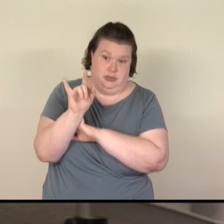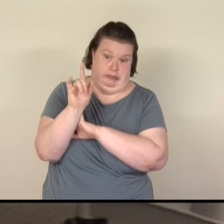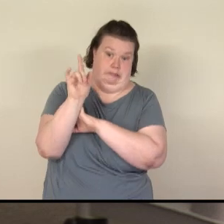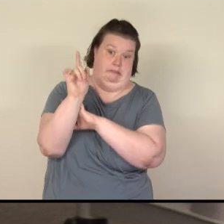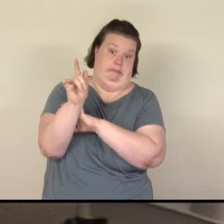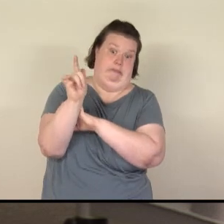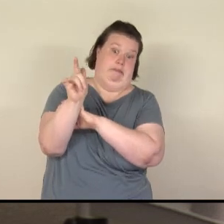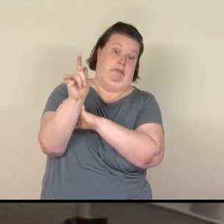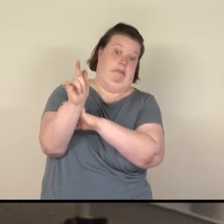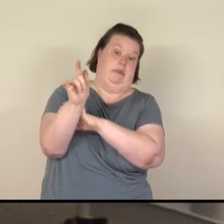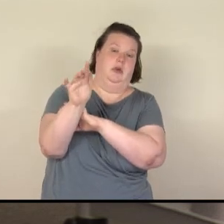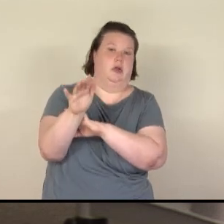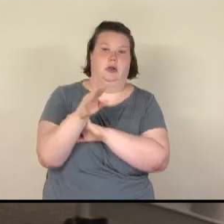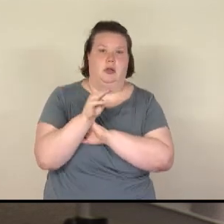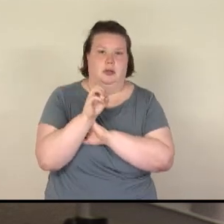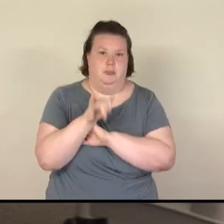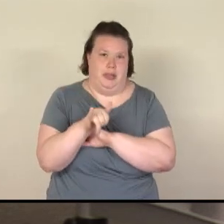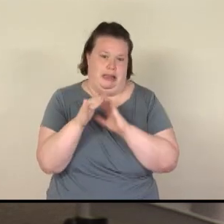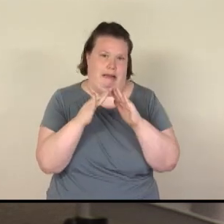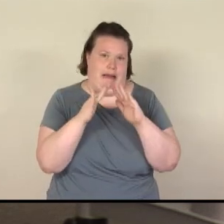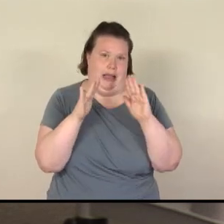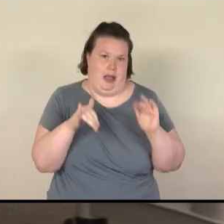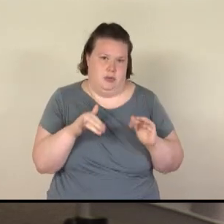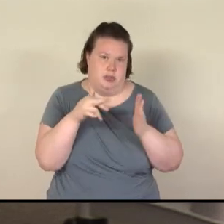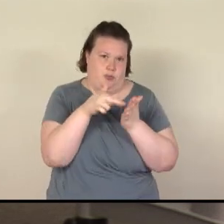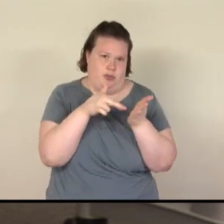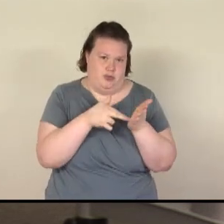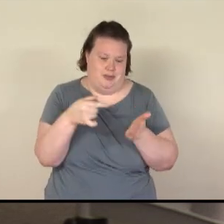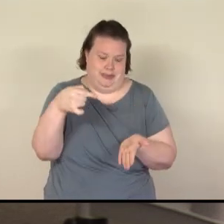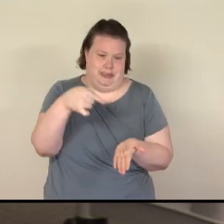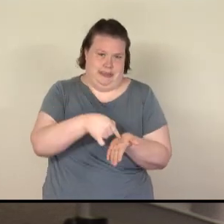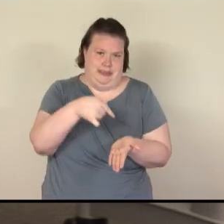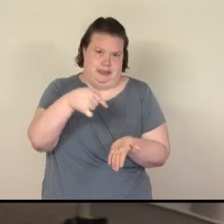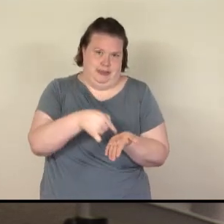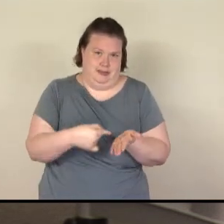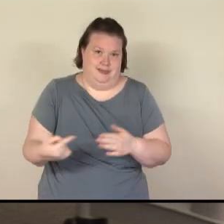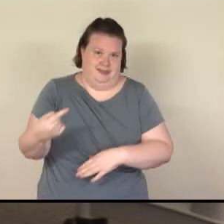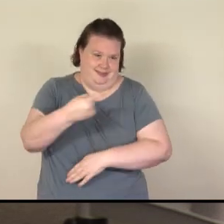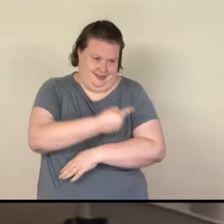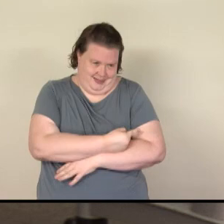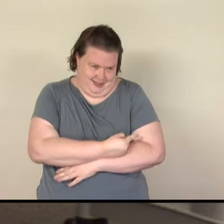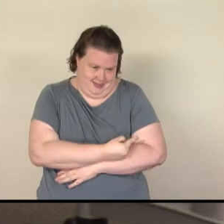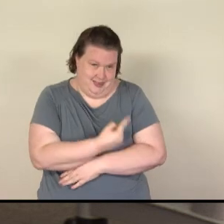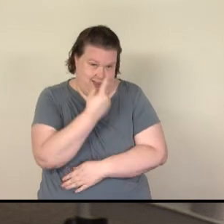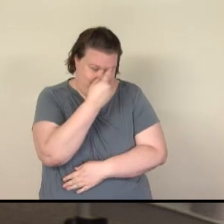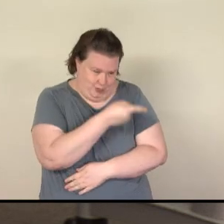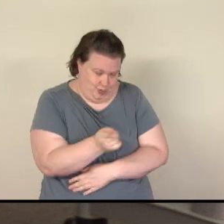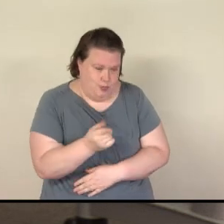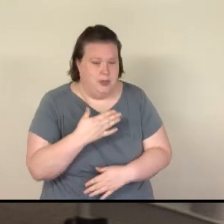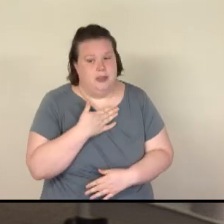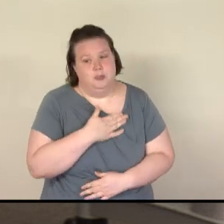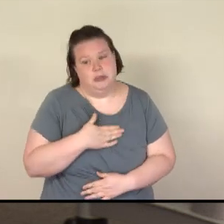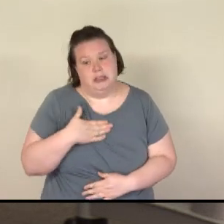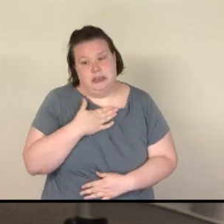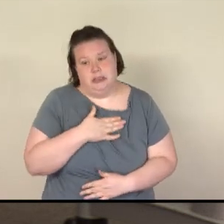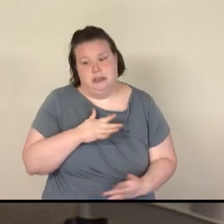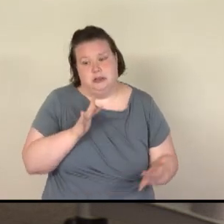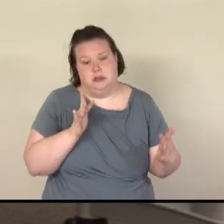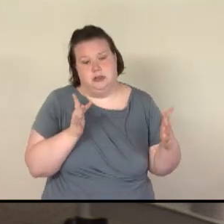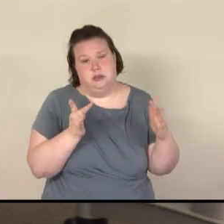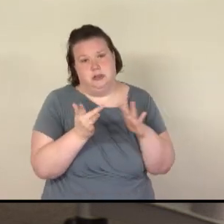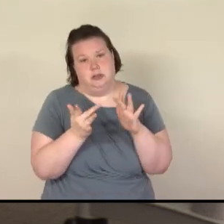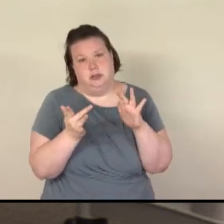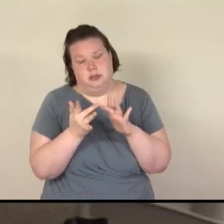are some important housing and registration dates that we want to make sure you're tracking. Ultimately, if you'll just please stay in contact